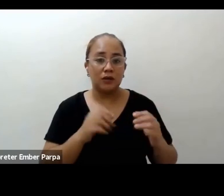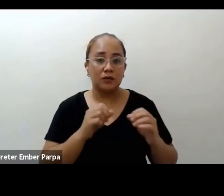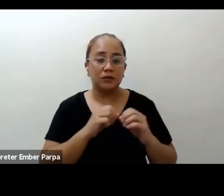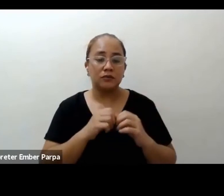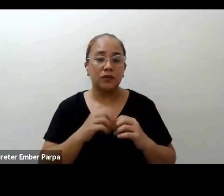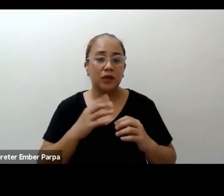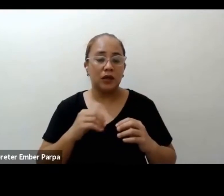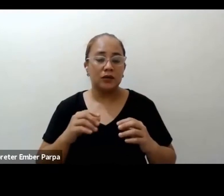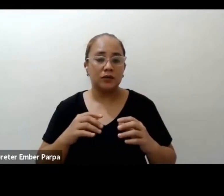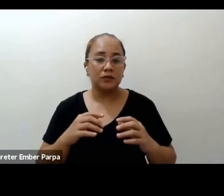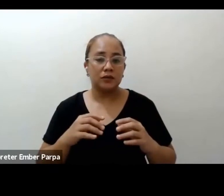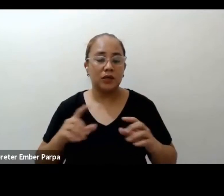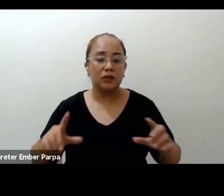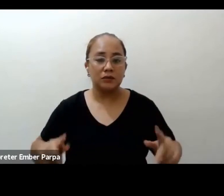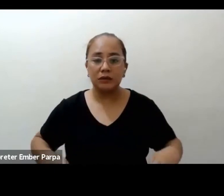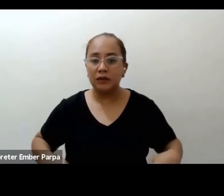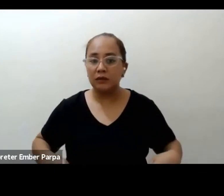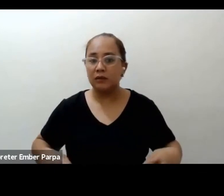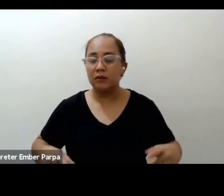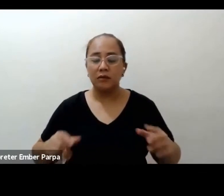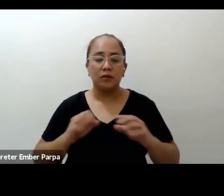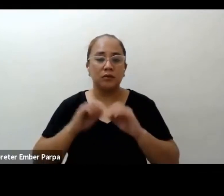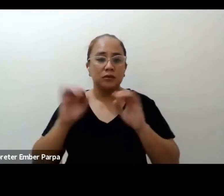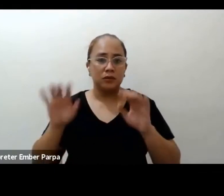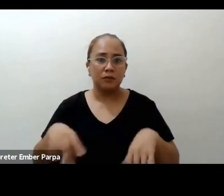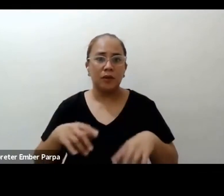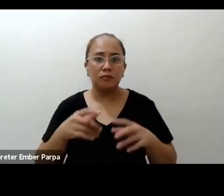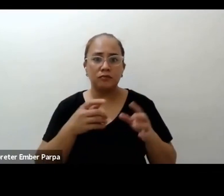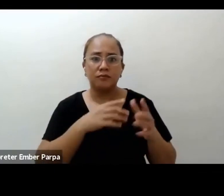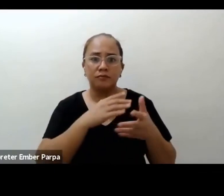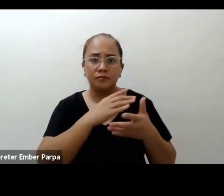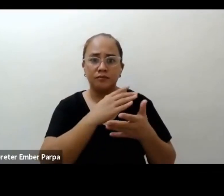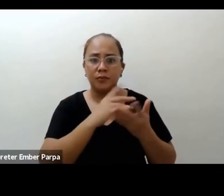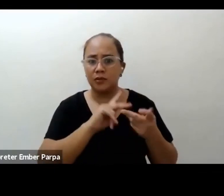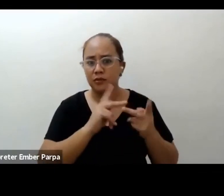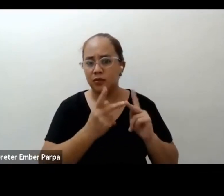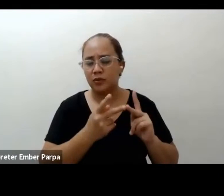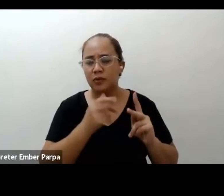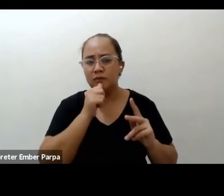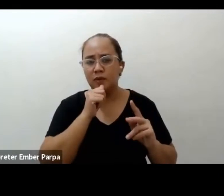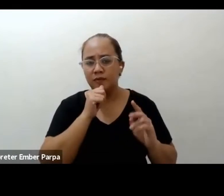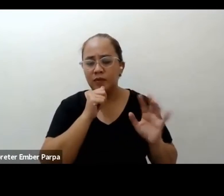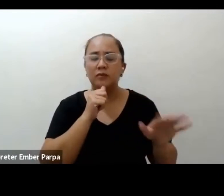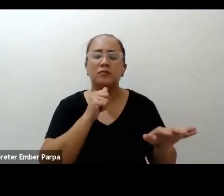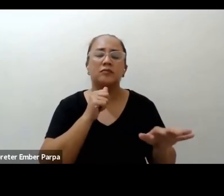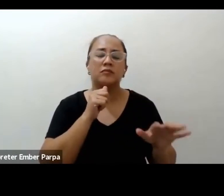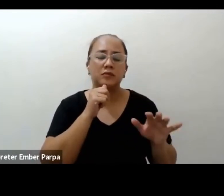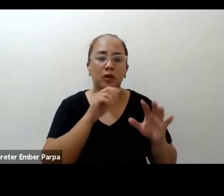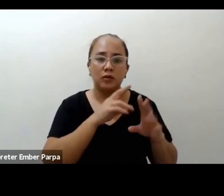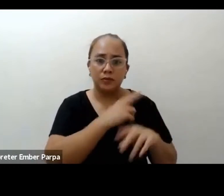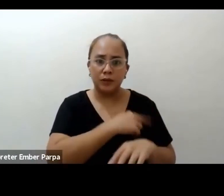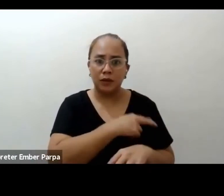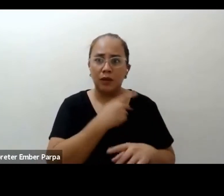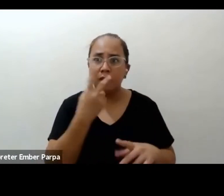They were at par with many of the private hospitals. Technology and the people that were working